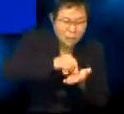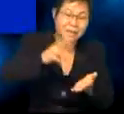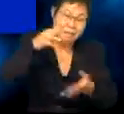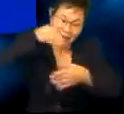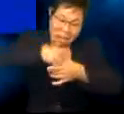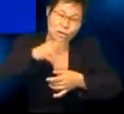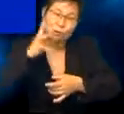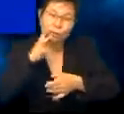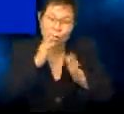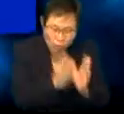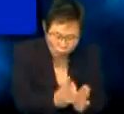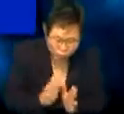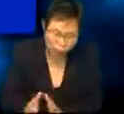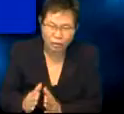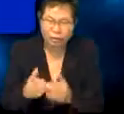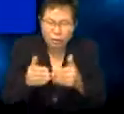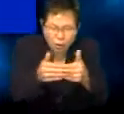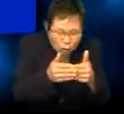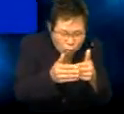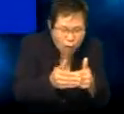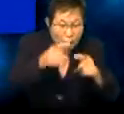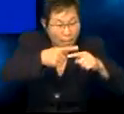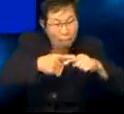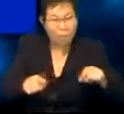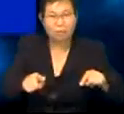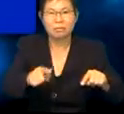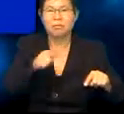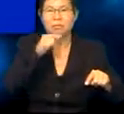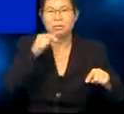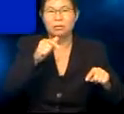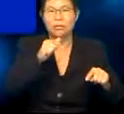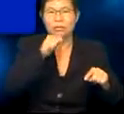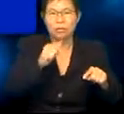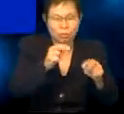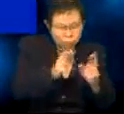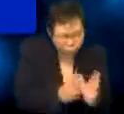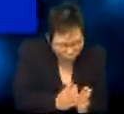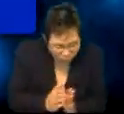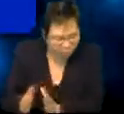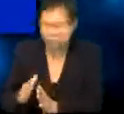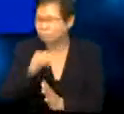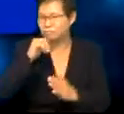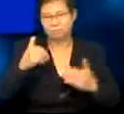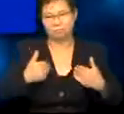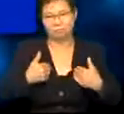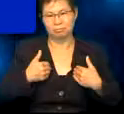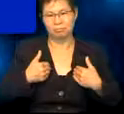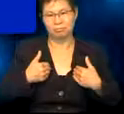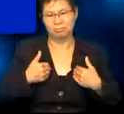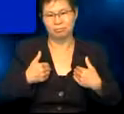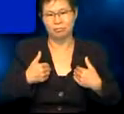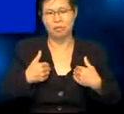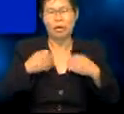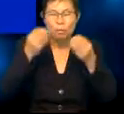Particles in liquids are arranged closely but not in a regular pattern. There